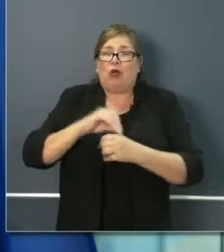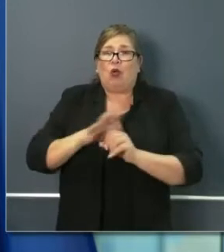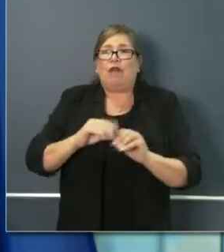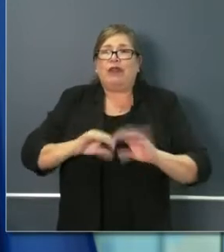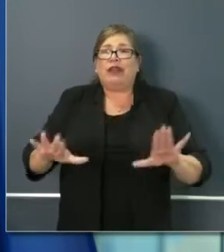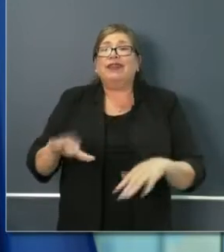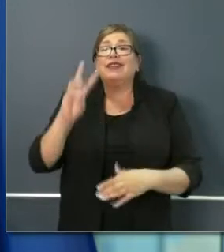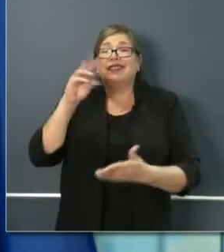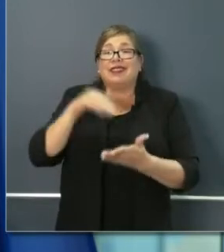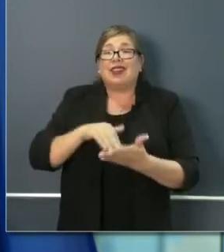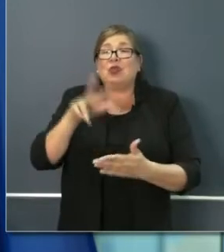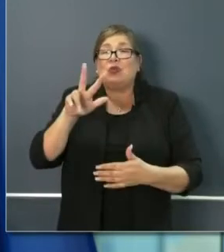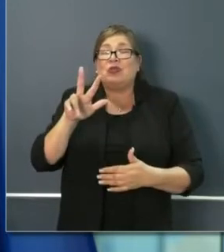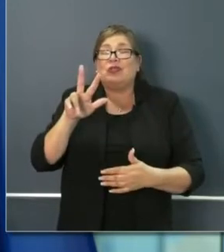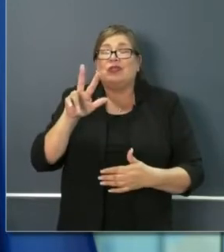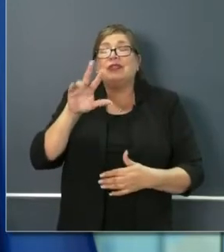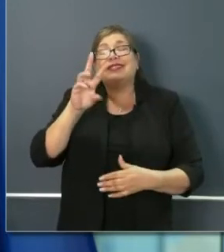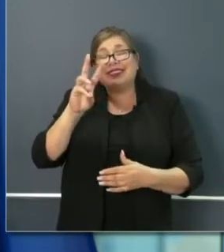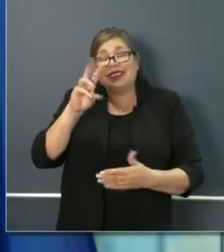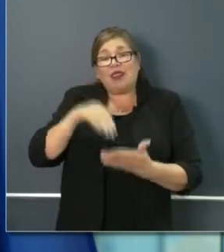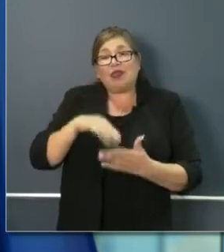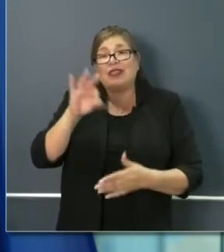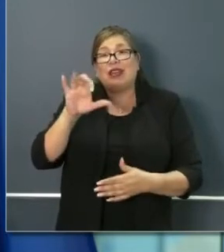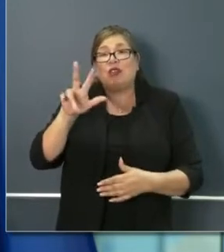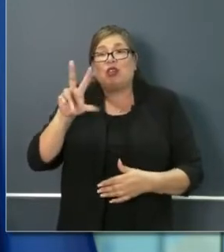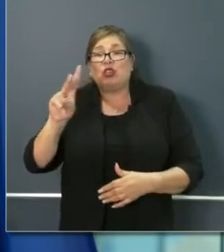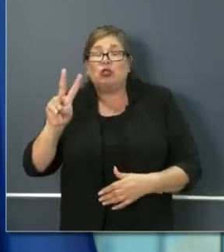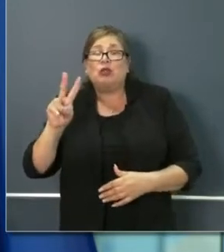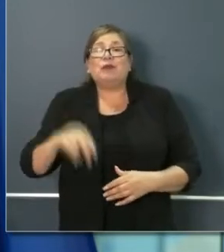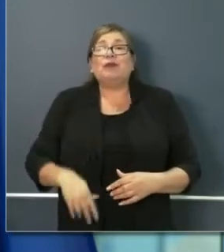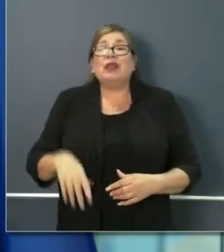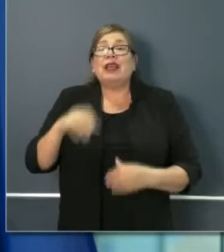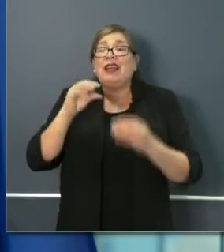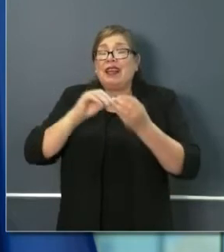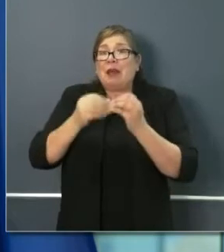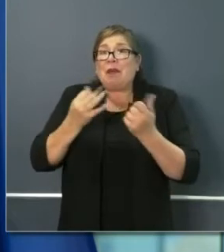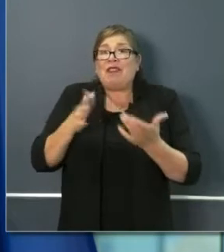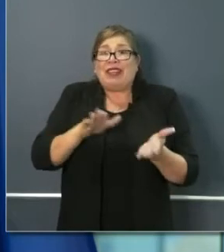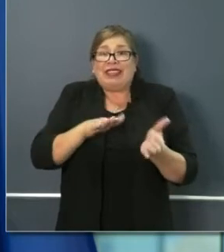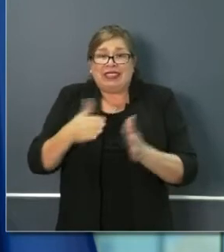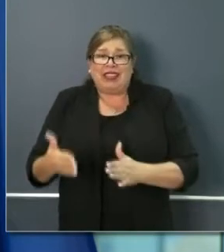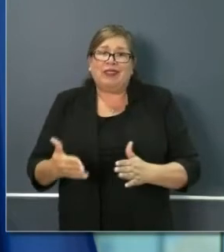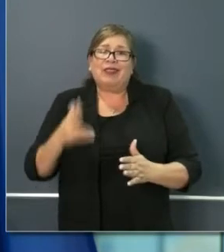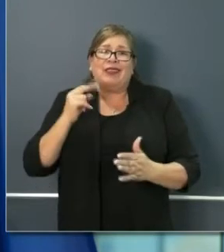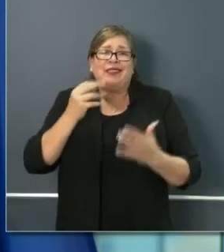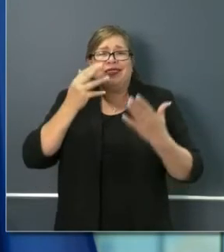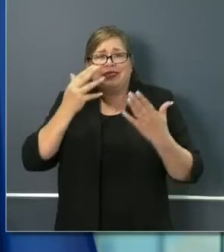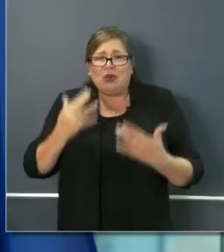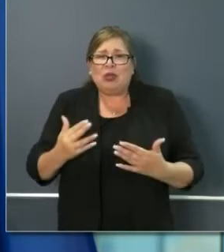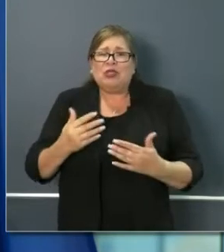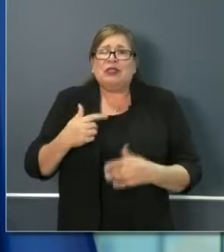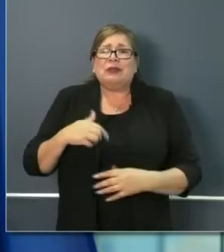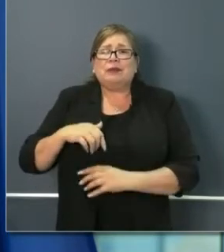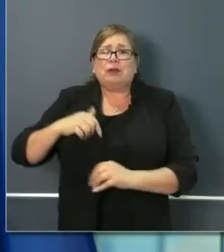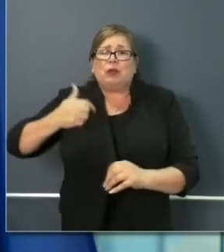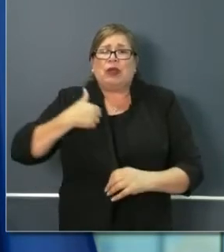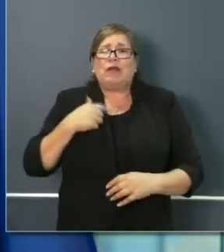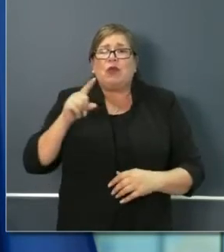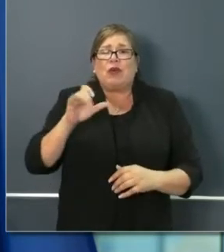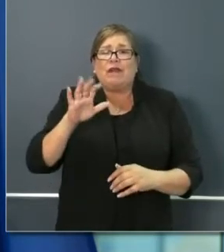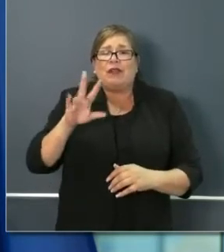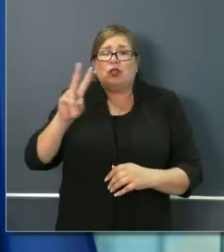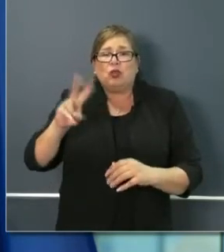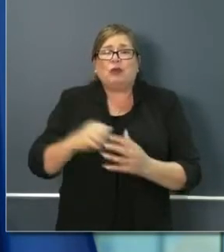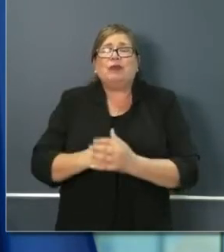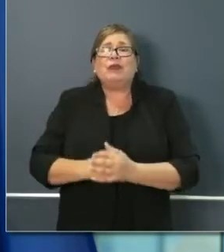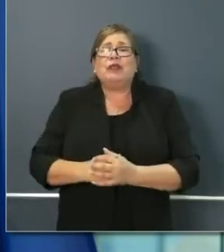6,932, number of deaths, tragically 150 in the state of California, the number of hospitalized